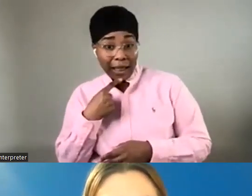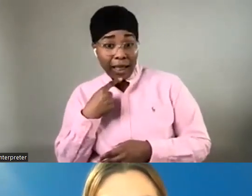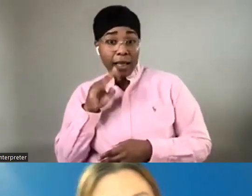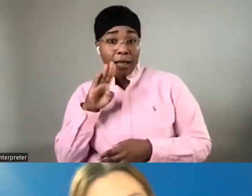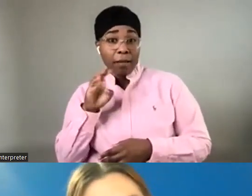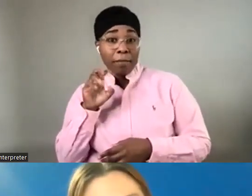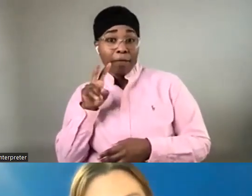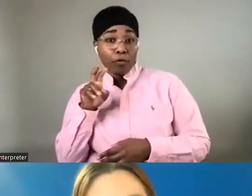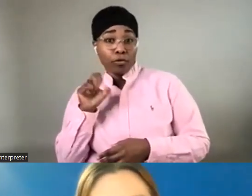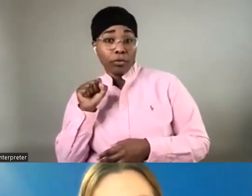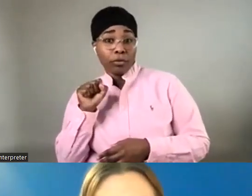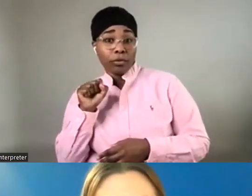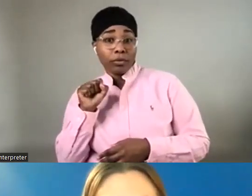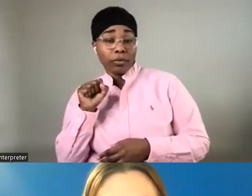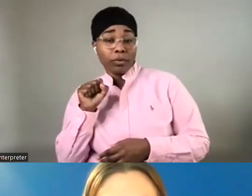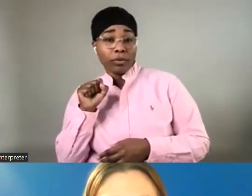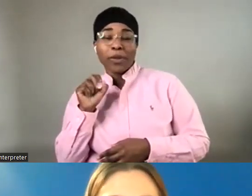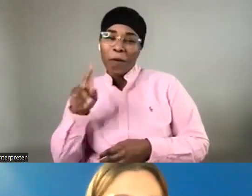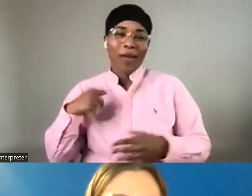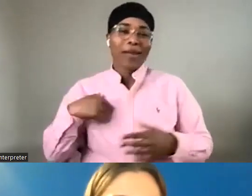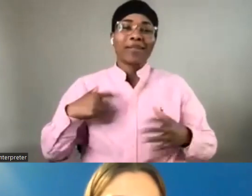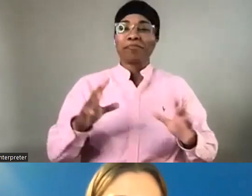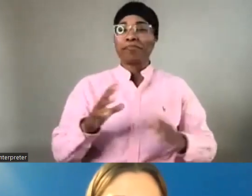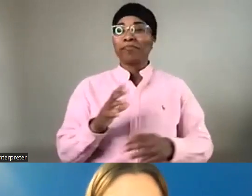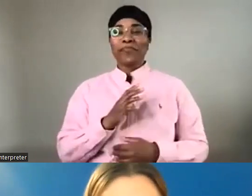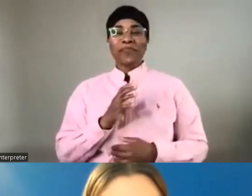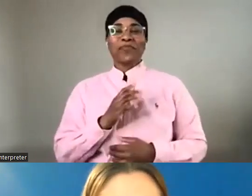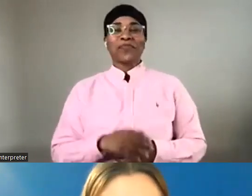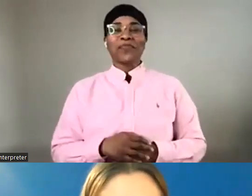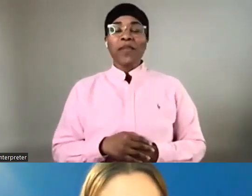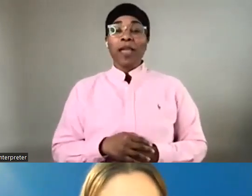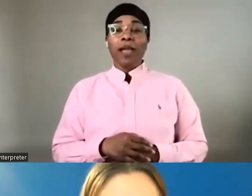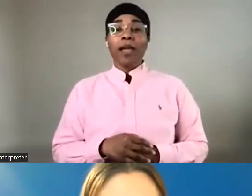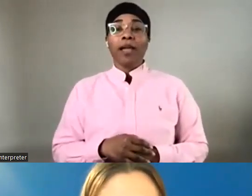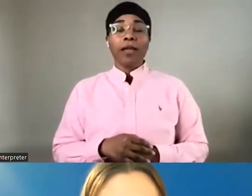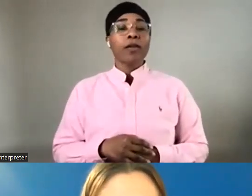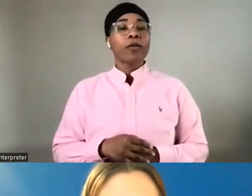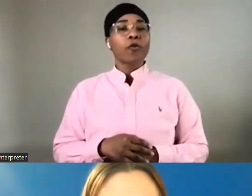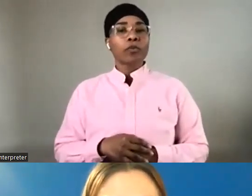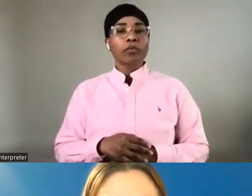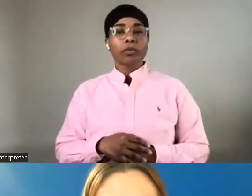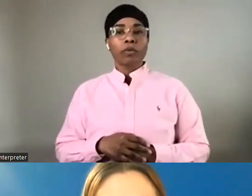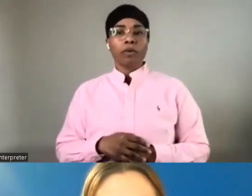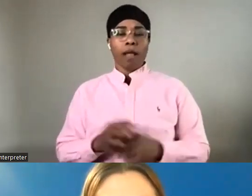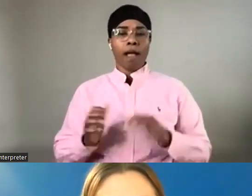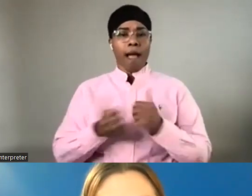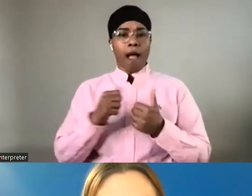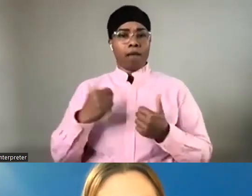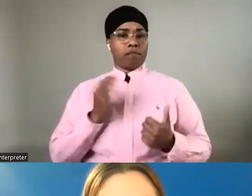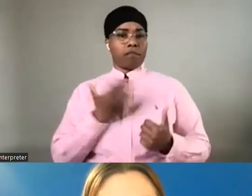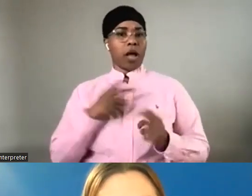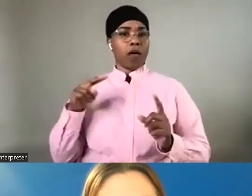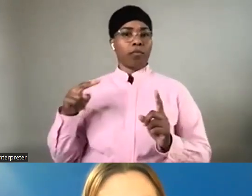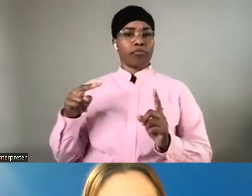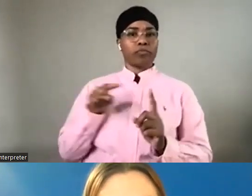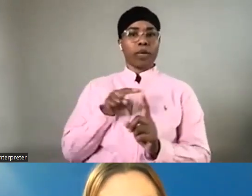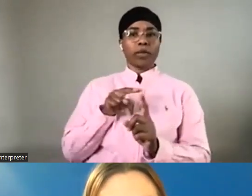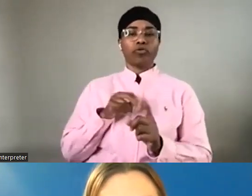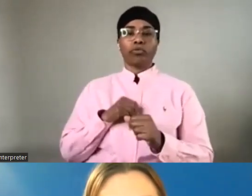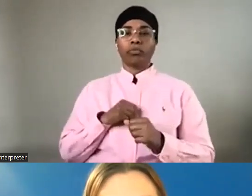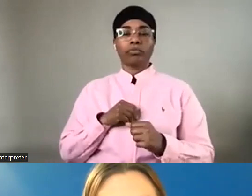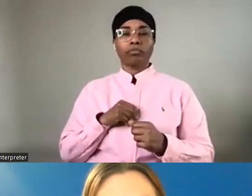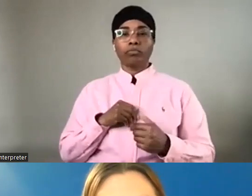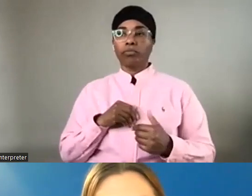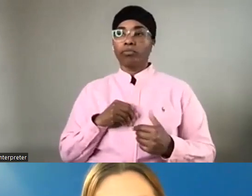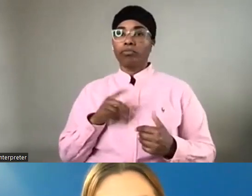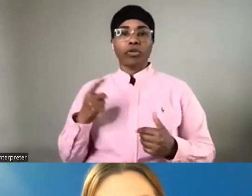it was just you a know, question off of someone's mind. I mean, we look at it. I mean, you just roll with the punches, right?